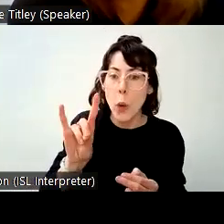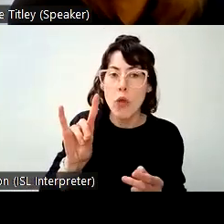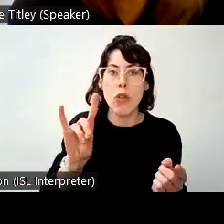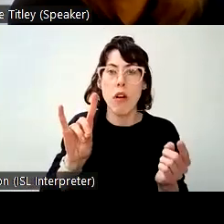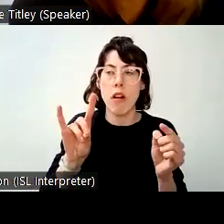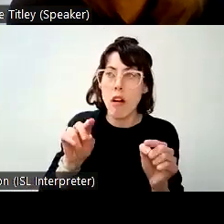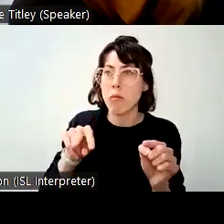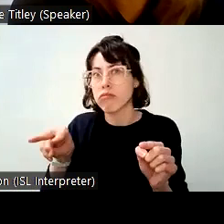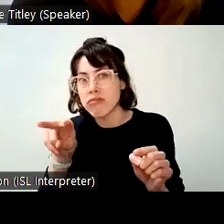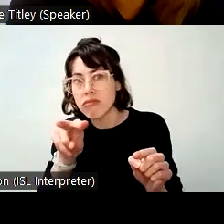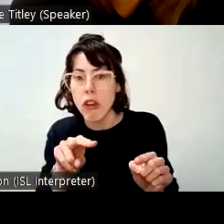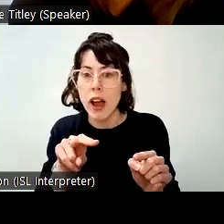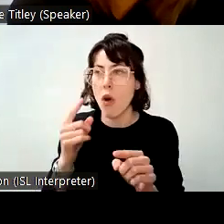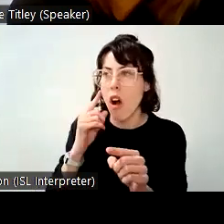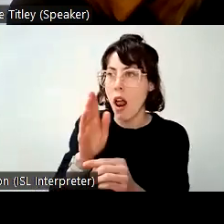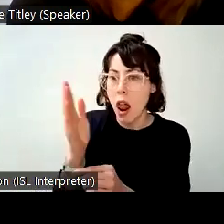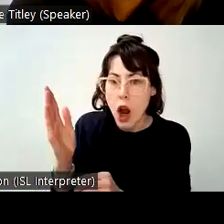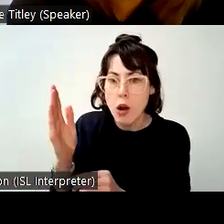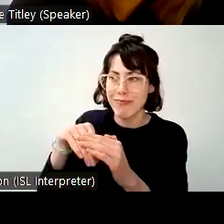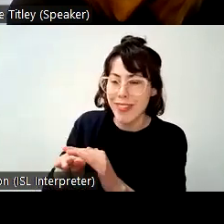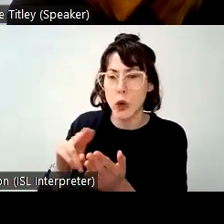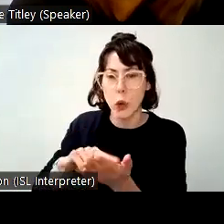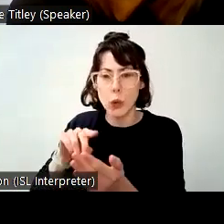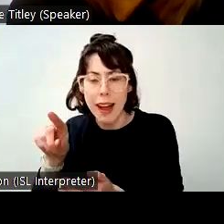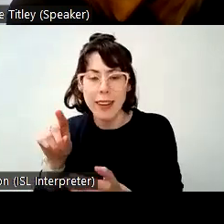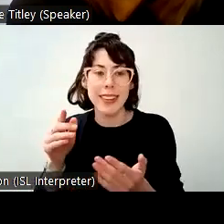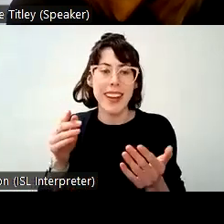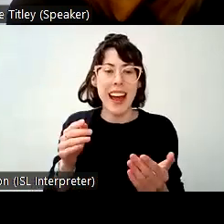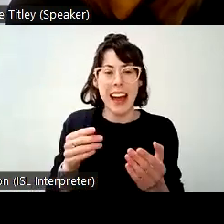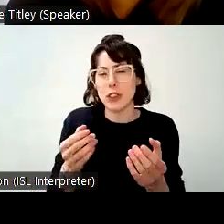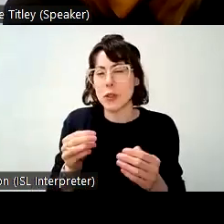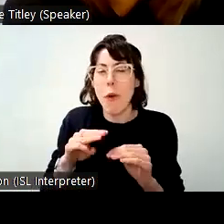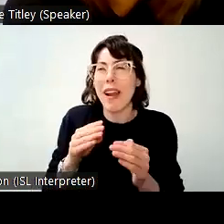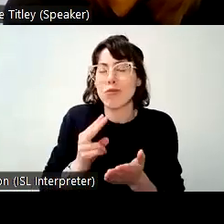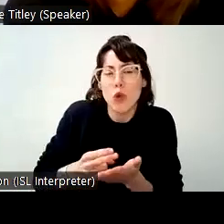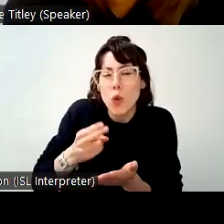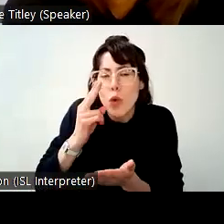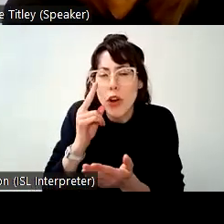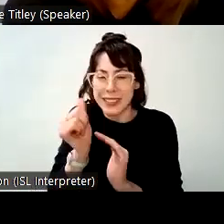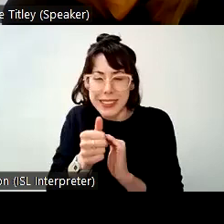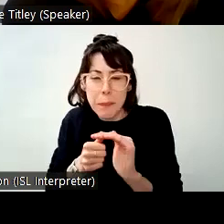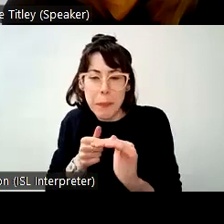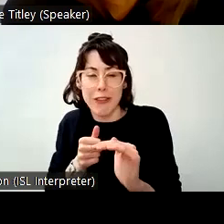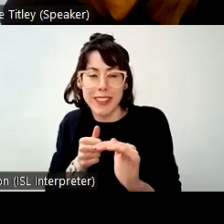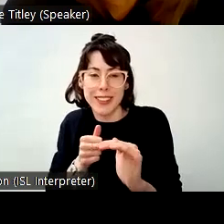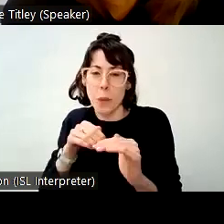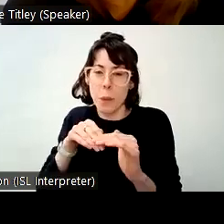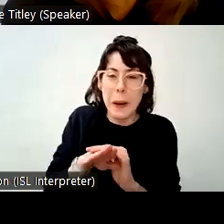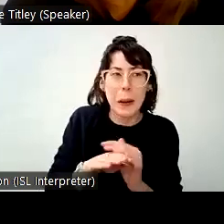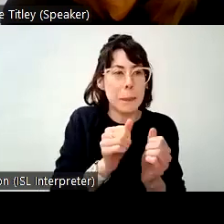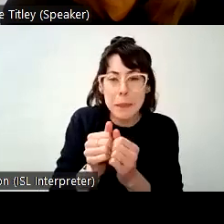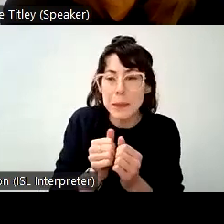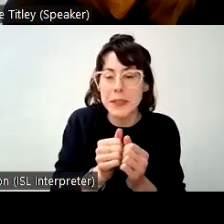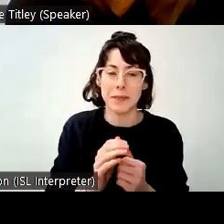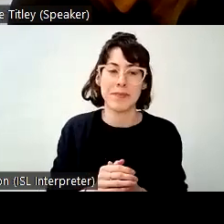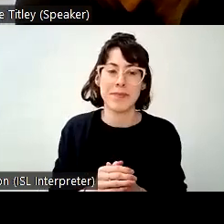in the class, and just have that, I suppose, university experience as well. Just to talk about the not so nice